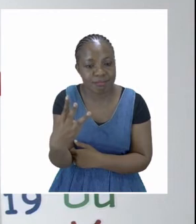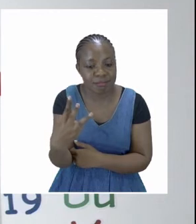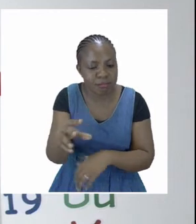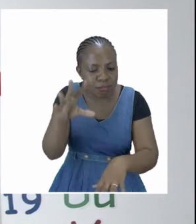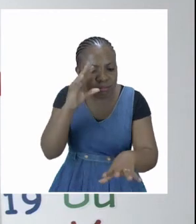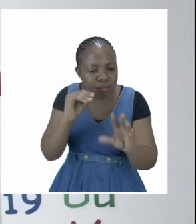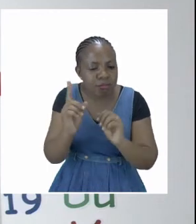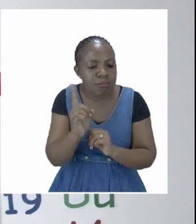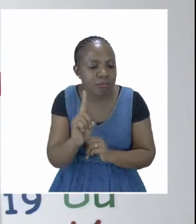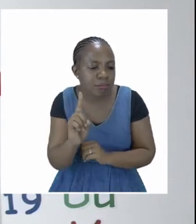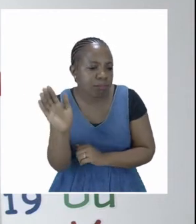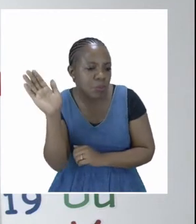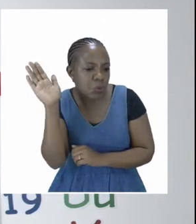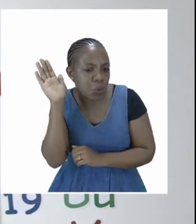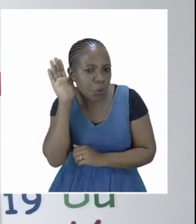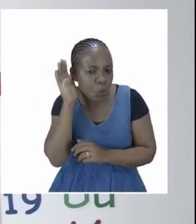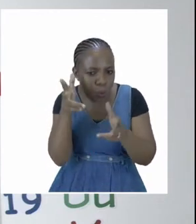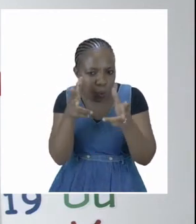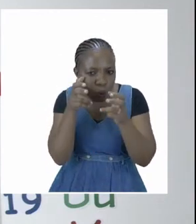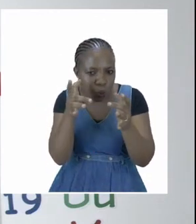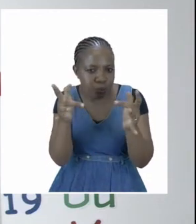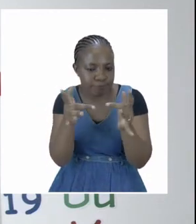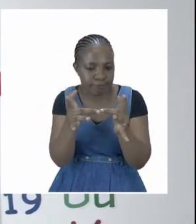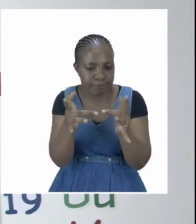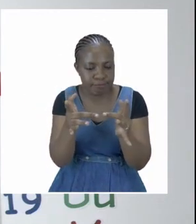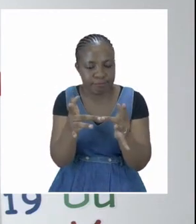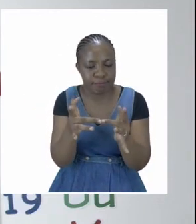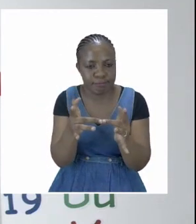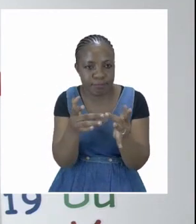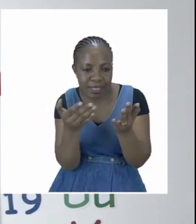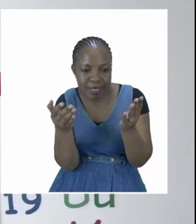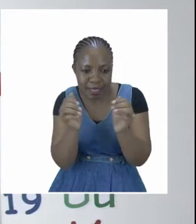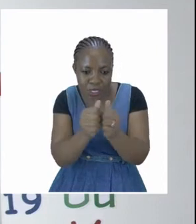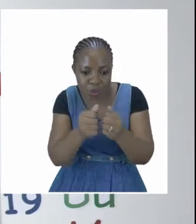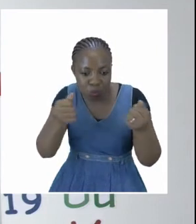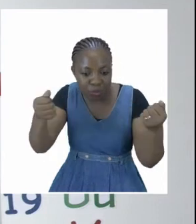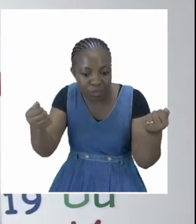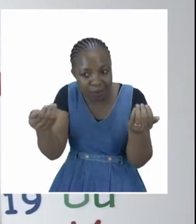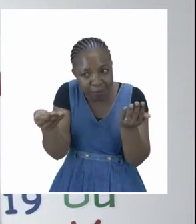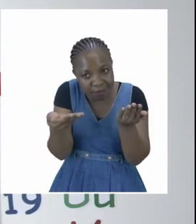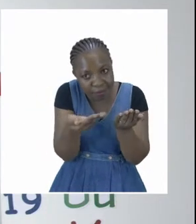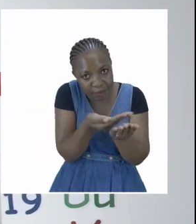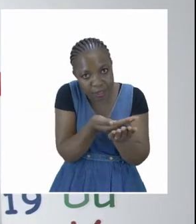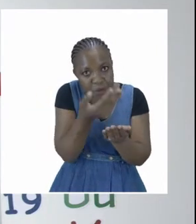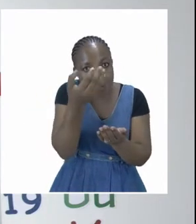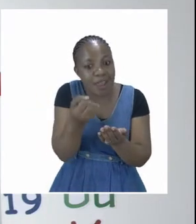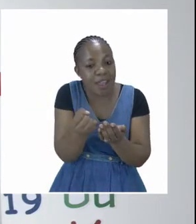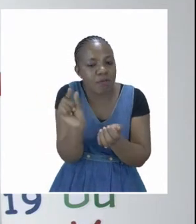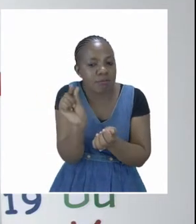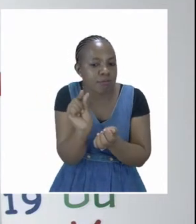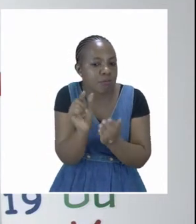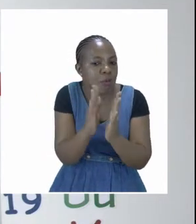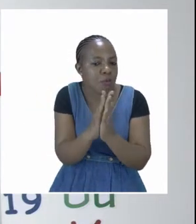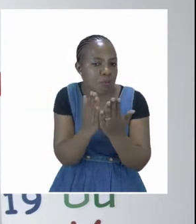www.zoshi.online and download the booklet. Follow us on Facebook to never miss a video. Subscribe to our Zoshi Telegram channel if you want